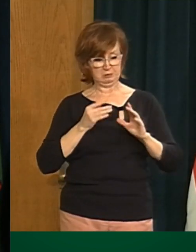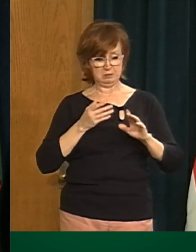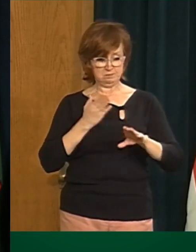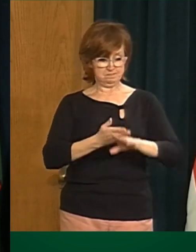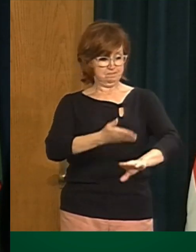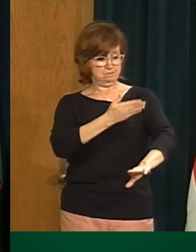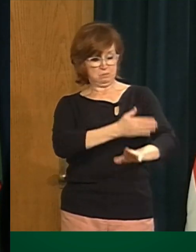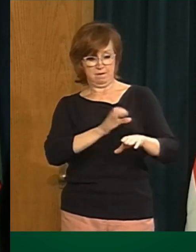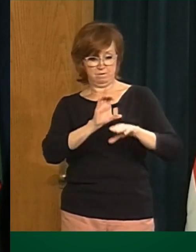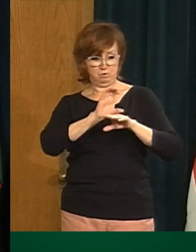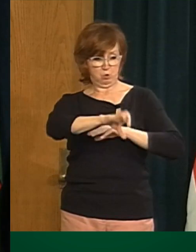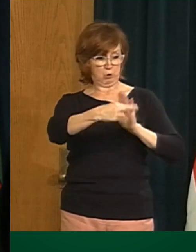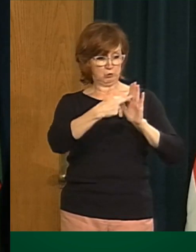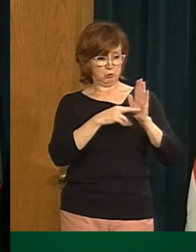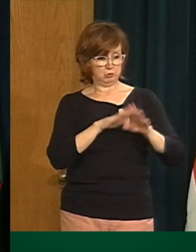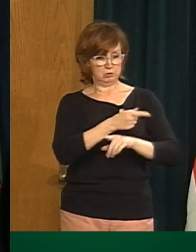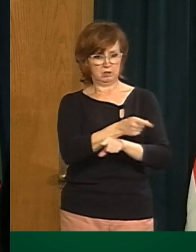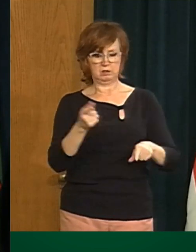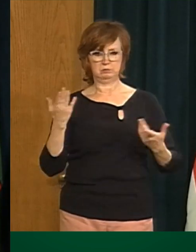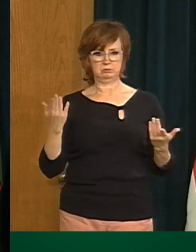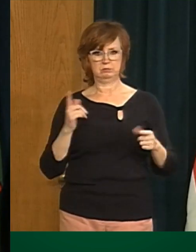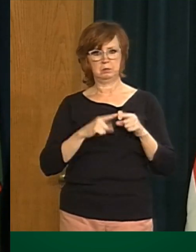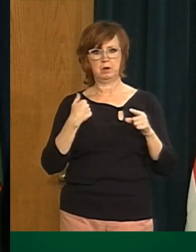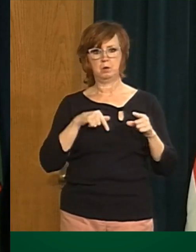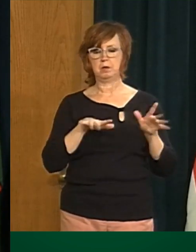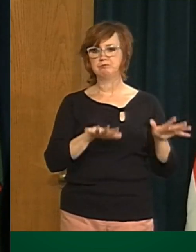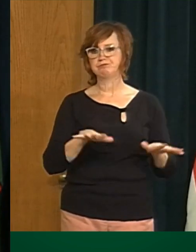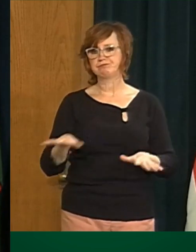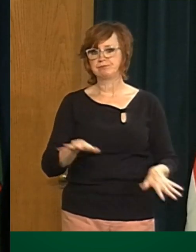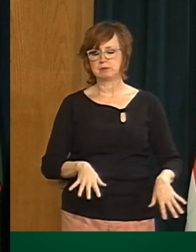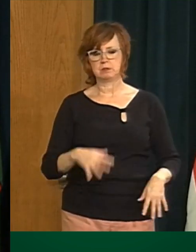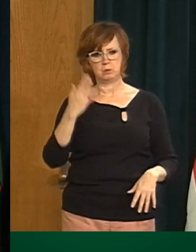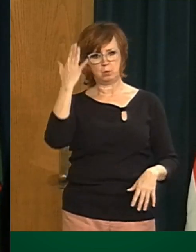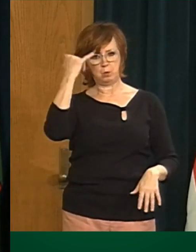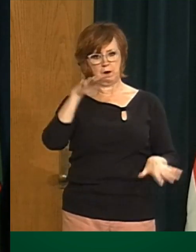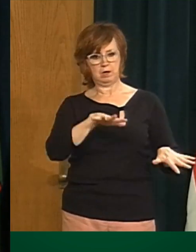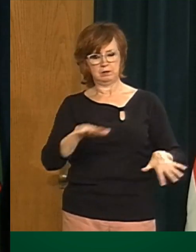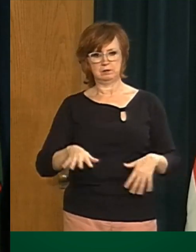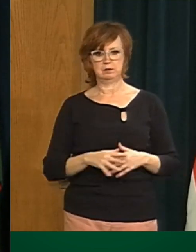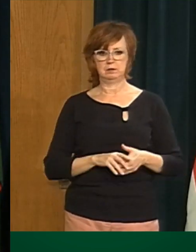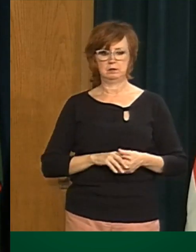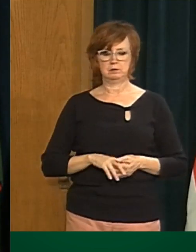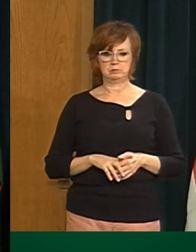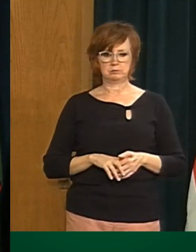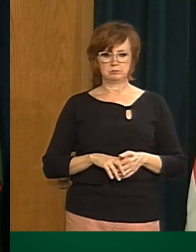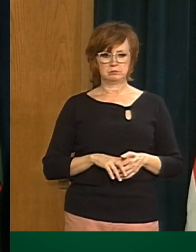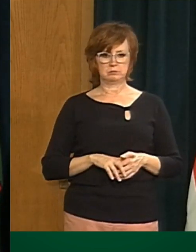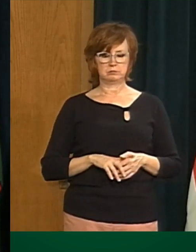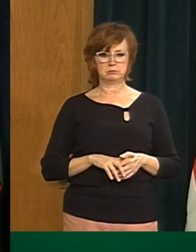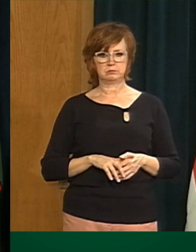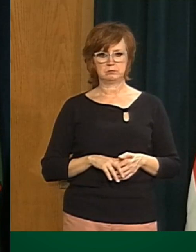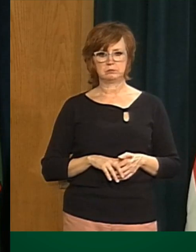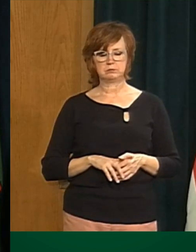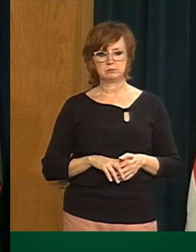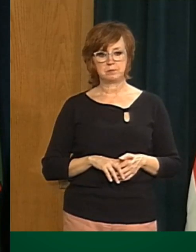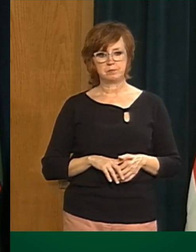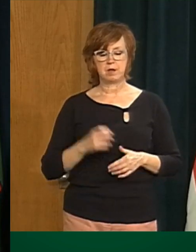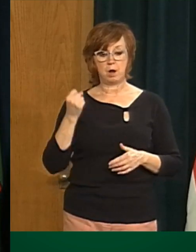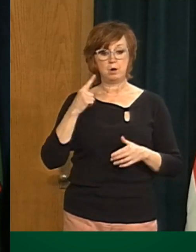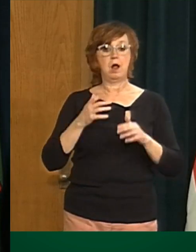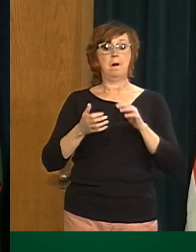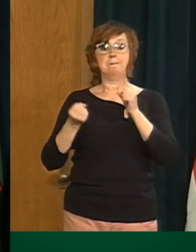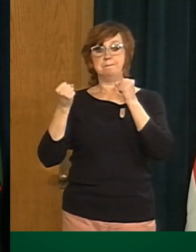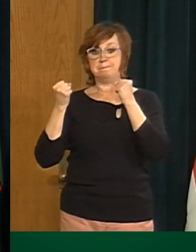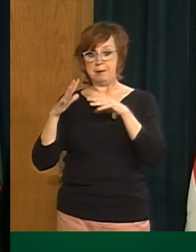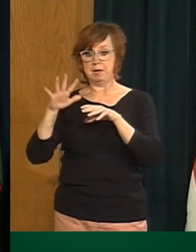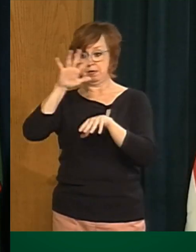what happened that this slow uptick was allowed to happen? It has worked in many of our rural and remote communities.